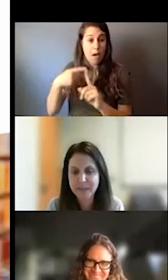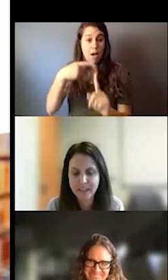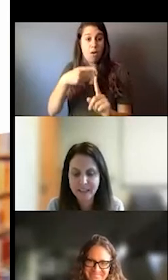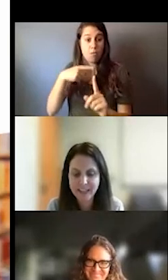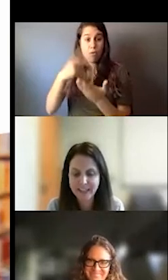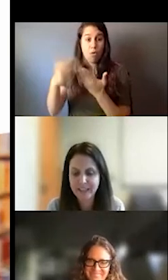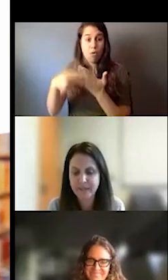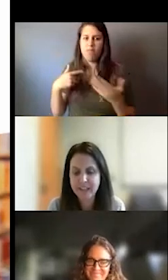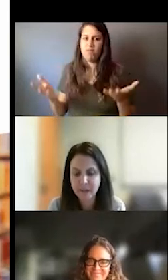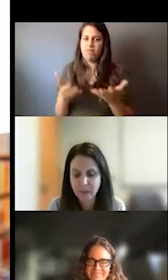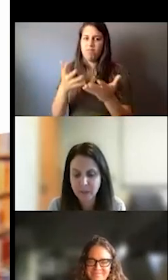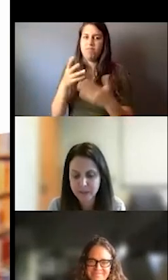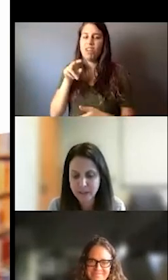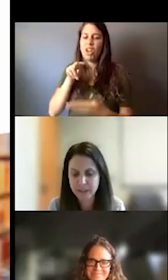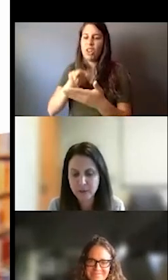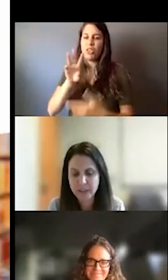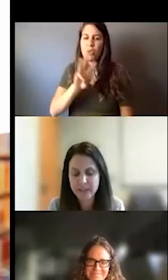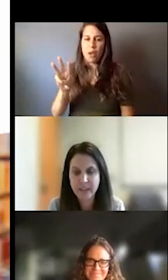the website at